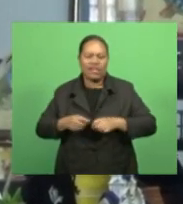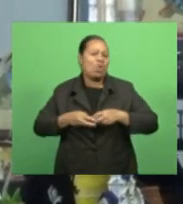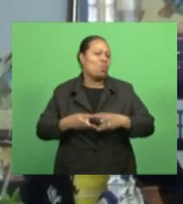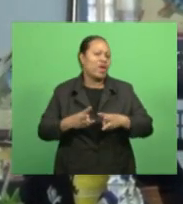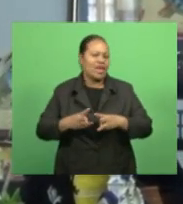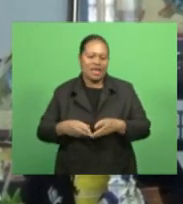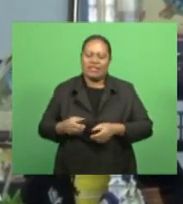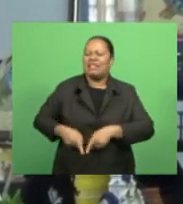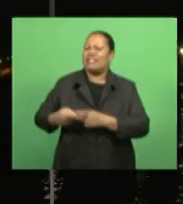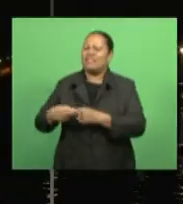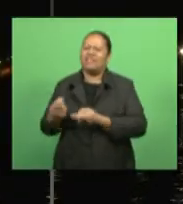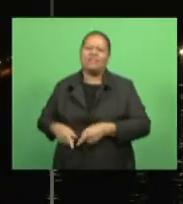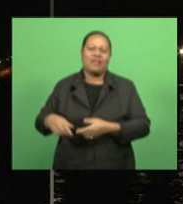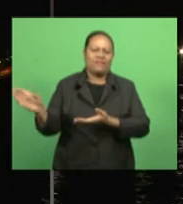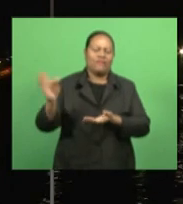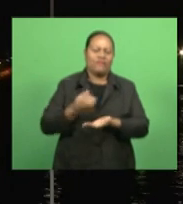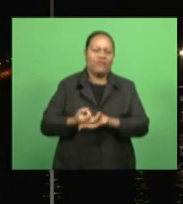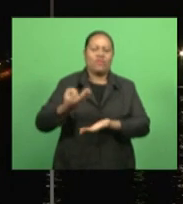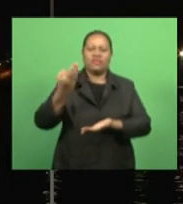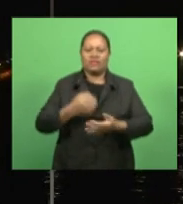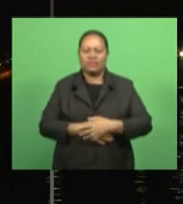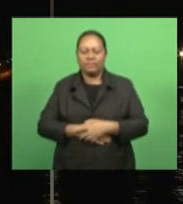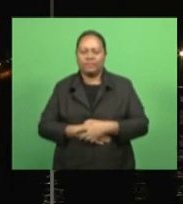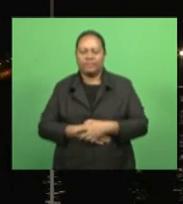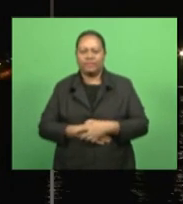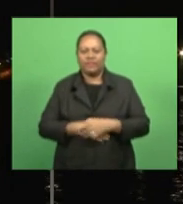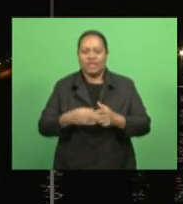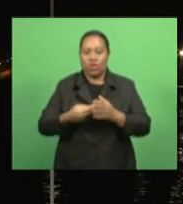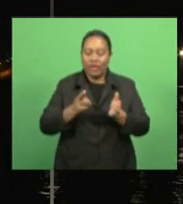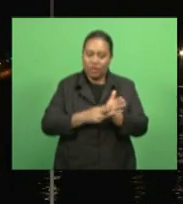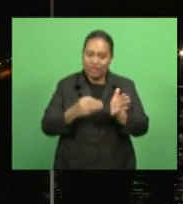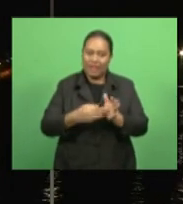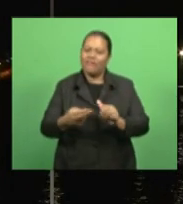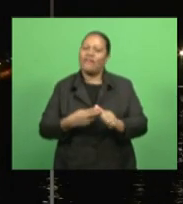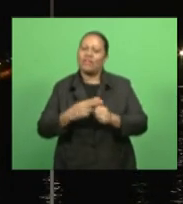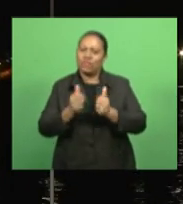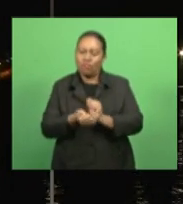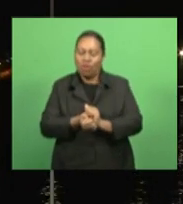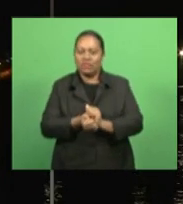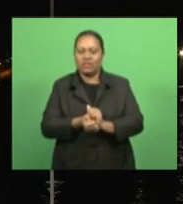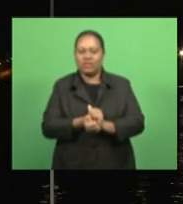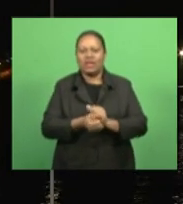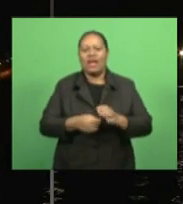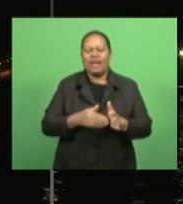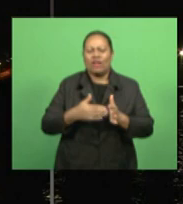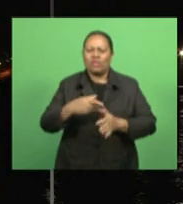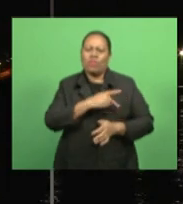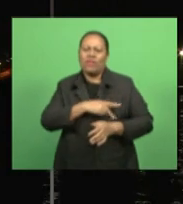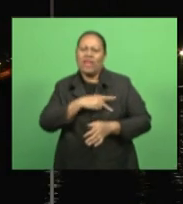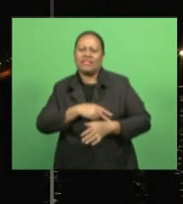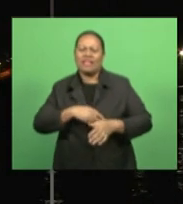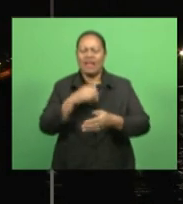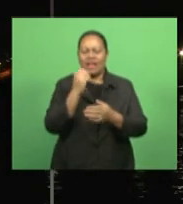of fundraising we do. The return of two of New Zealand's favourite sports are on the horizon, with professional netball